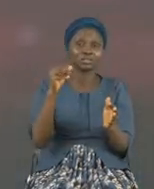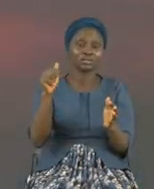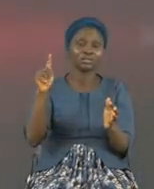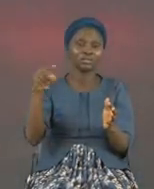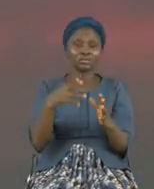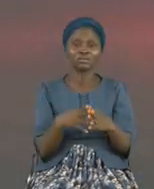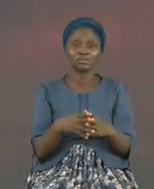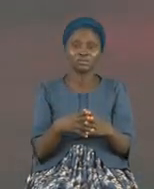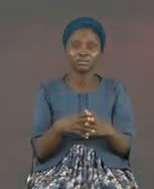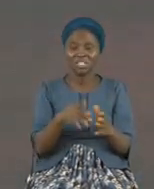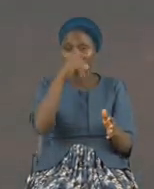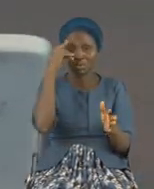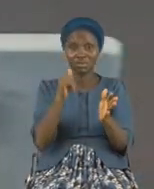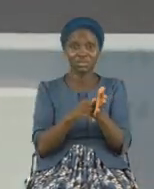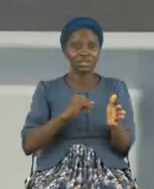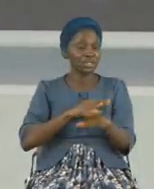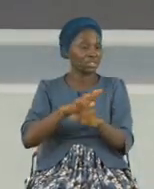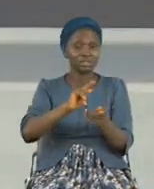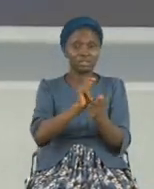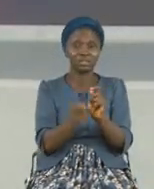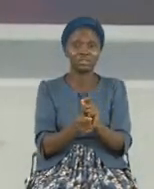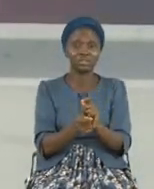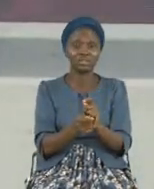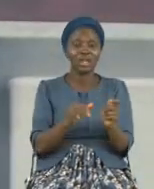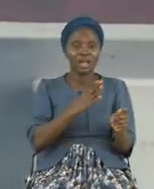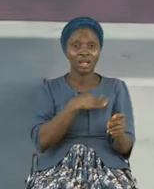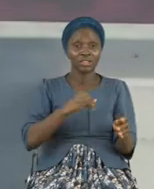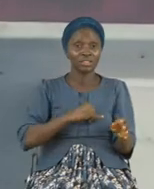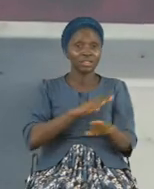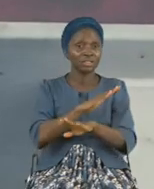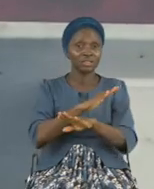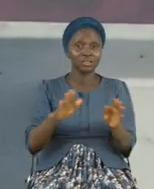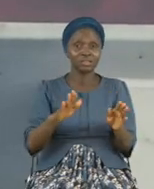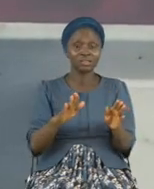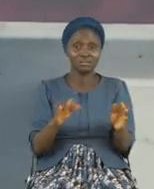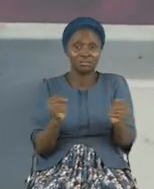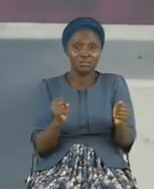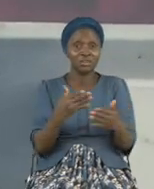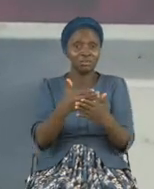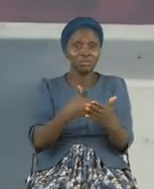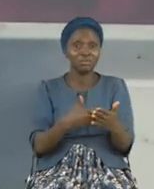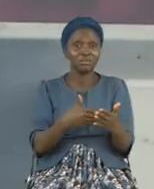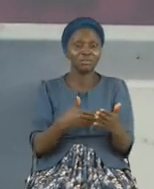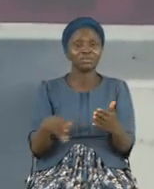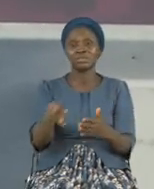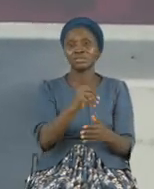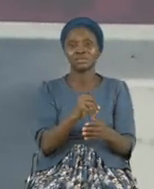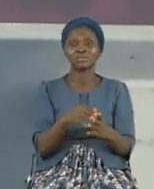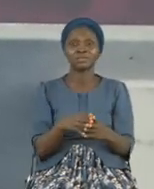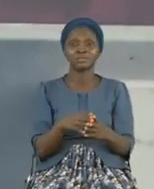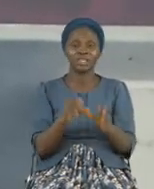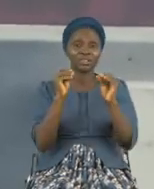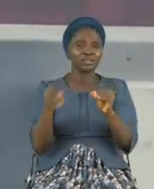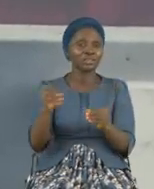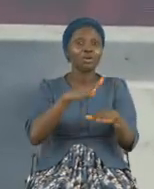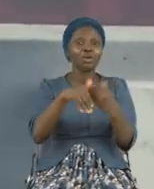didn't change the syllabus because of that. And I didn't teach it before them. I still taught them what I needed to teach them. The same thing